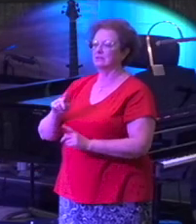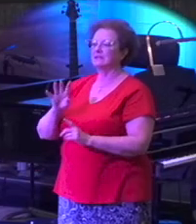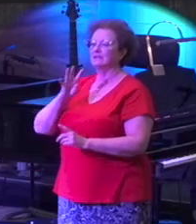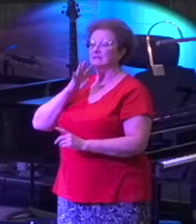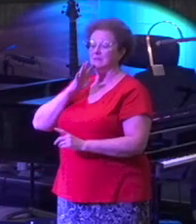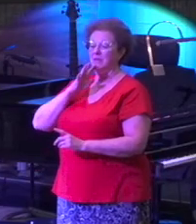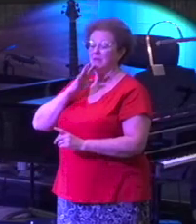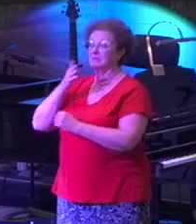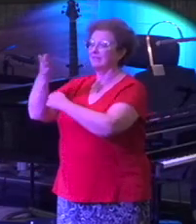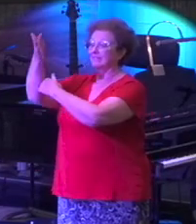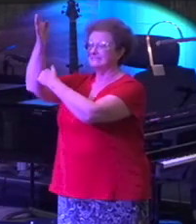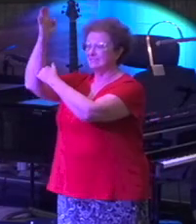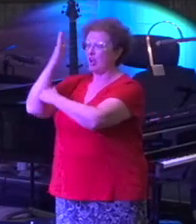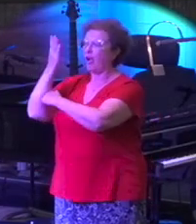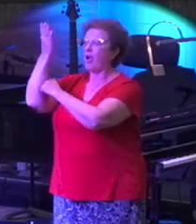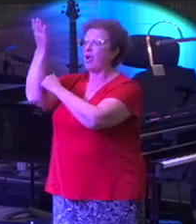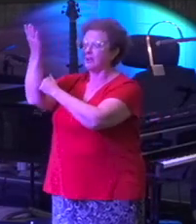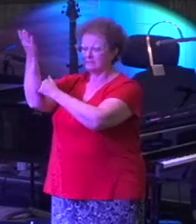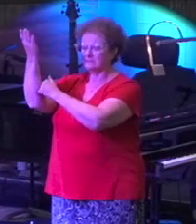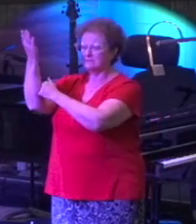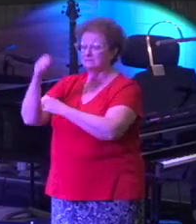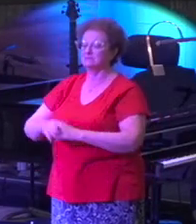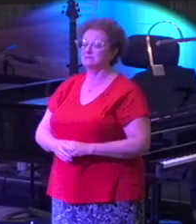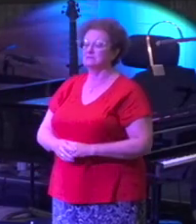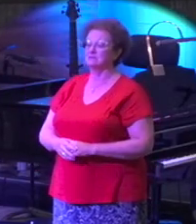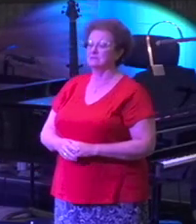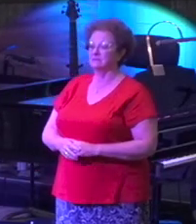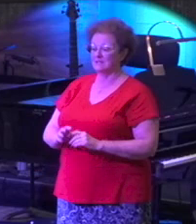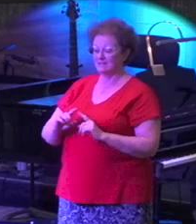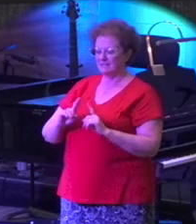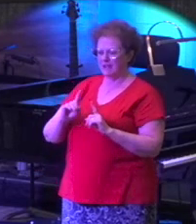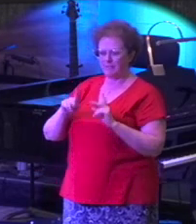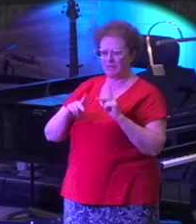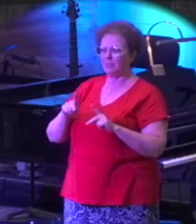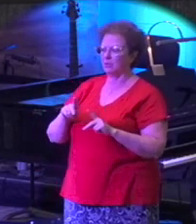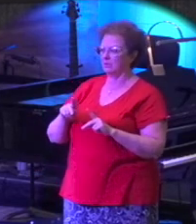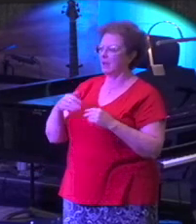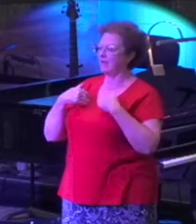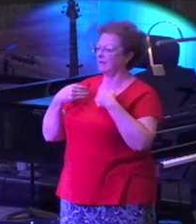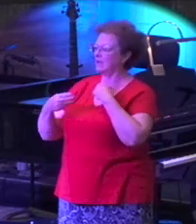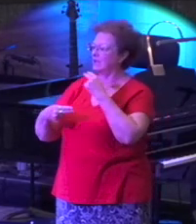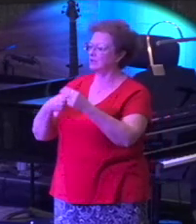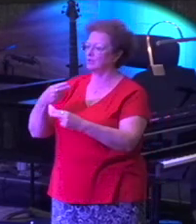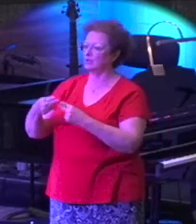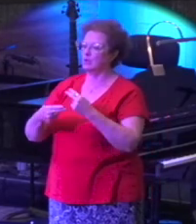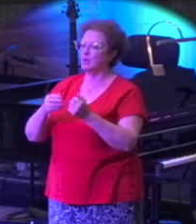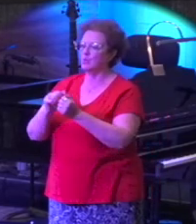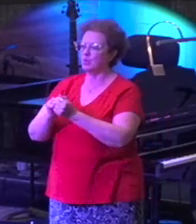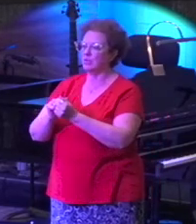then they would disregard it, right? Naturally. But these people had a history with Dagon